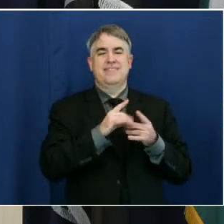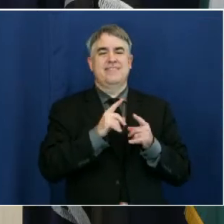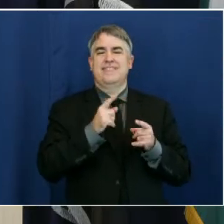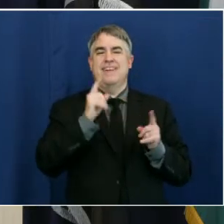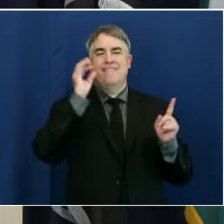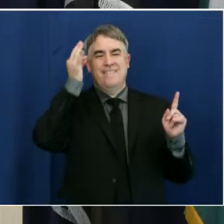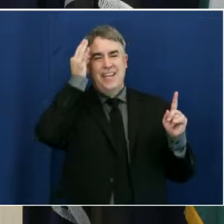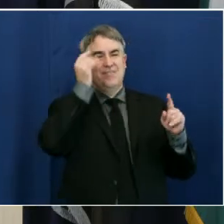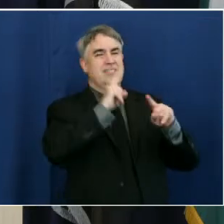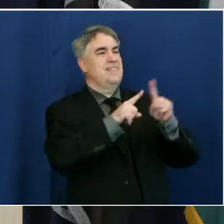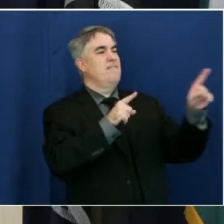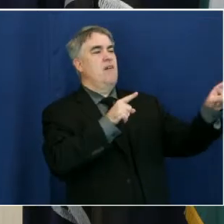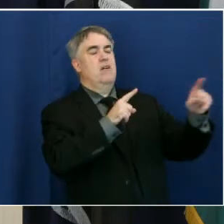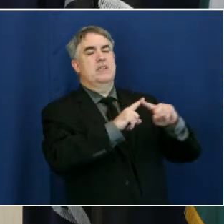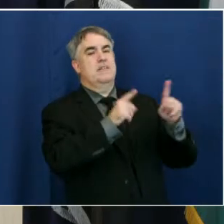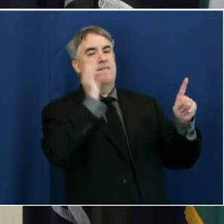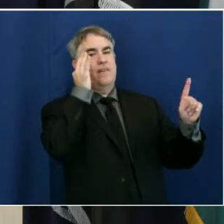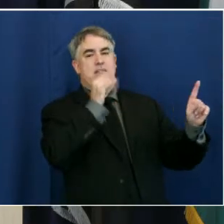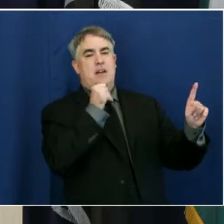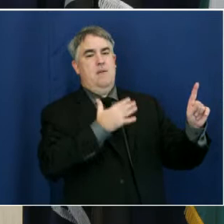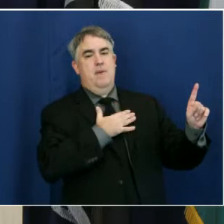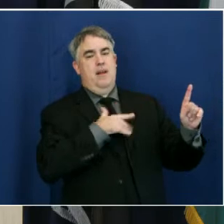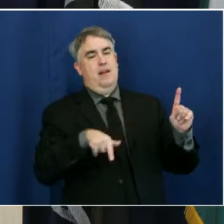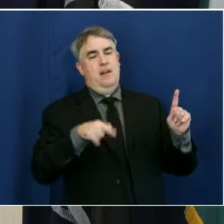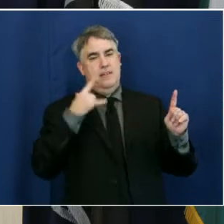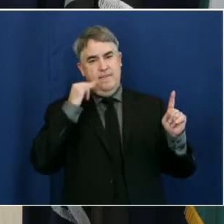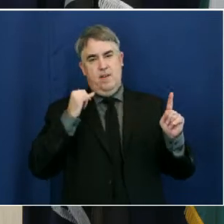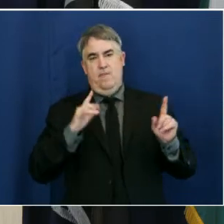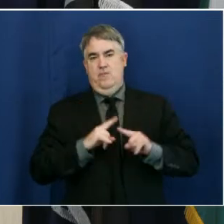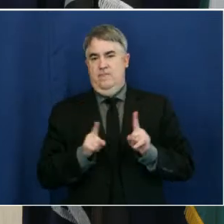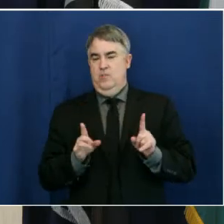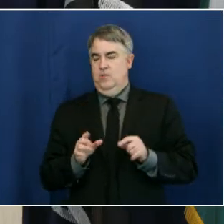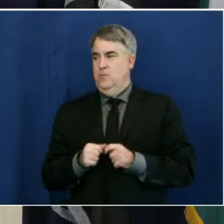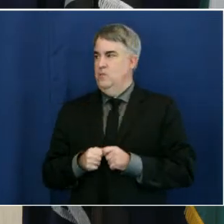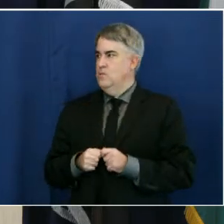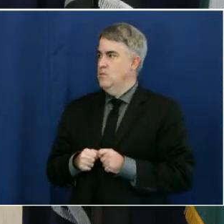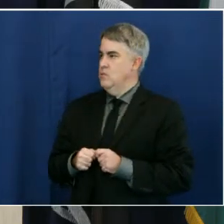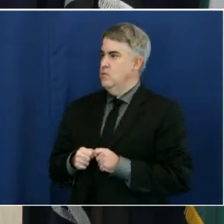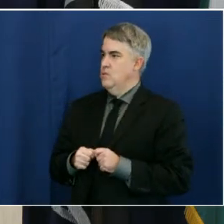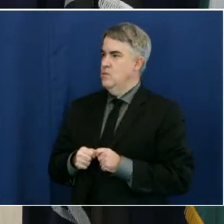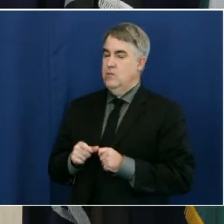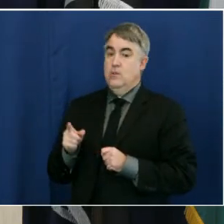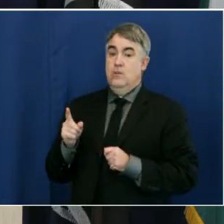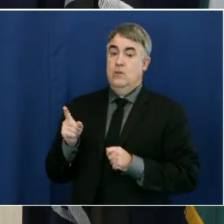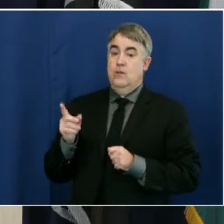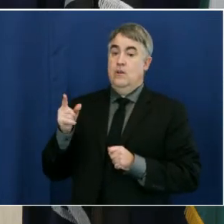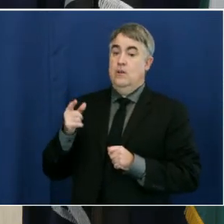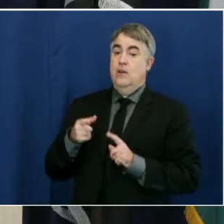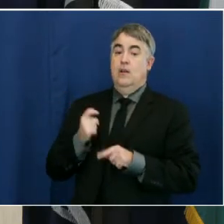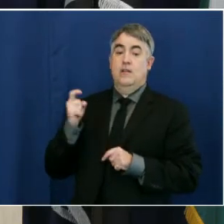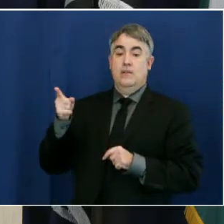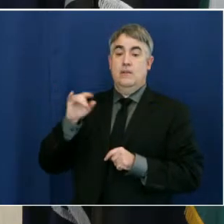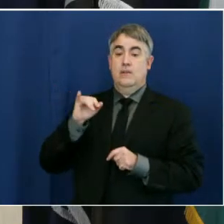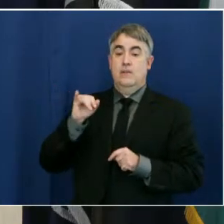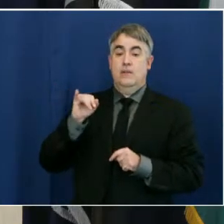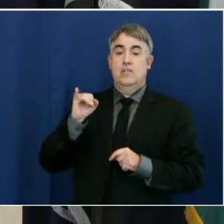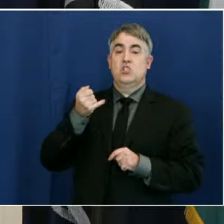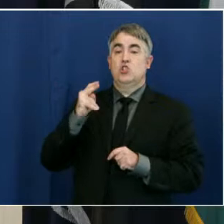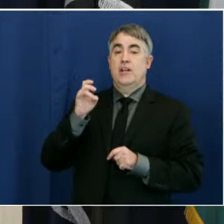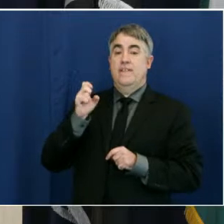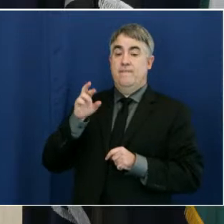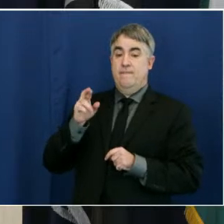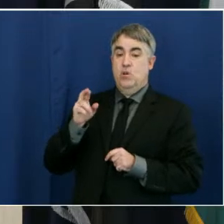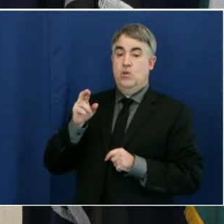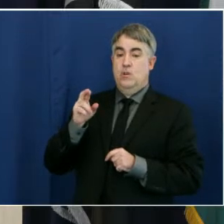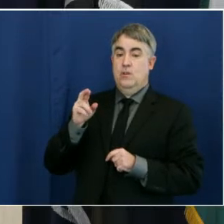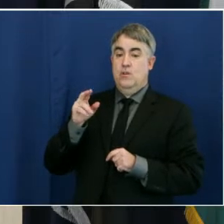entity, and they went forward with administering them in Alpine. Next question. Next question is from Jennifer De La Cruz with ABC 10